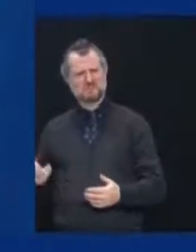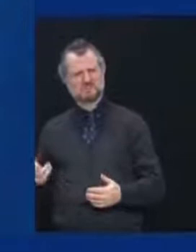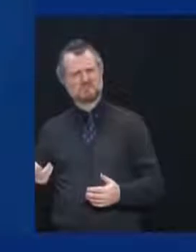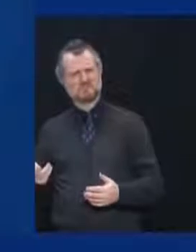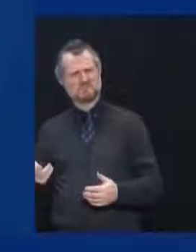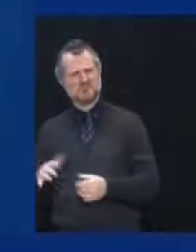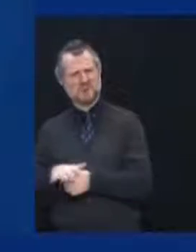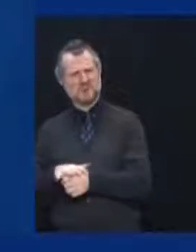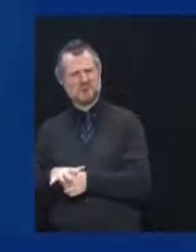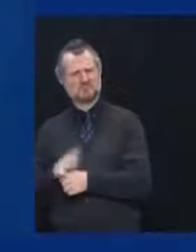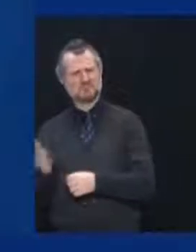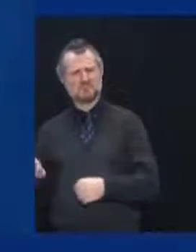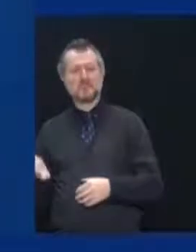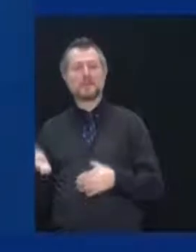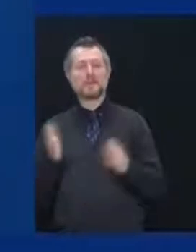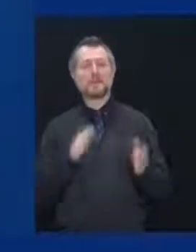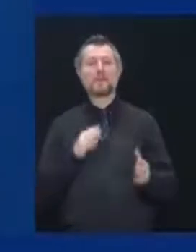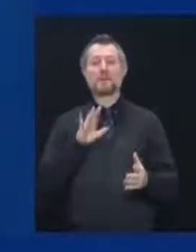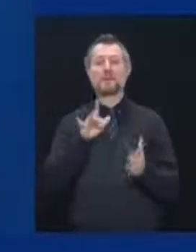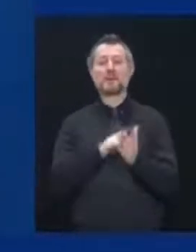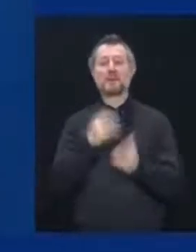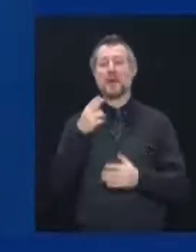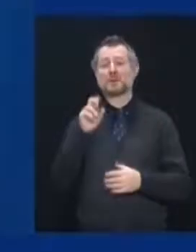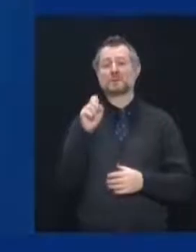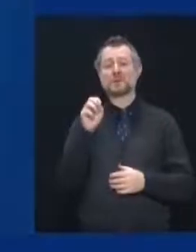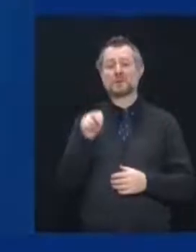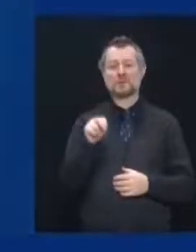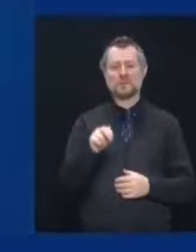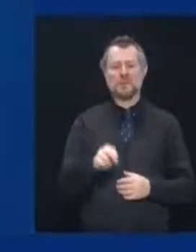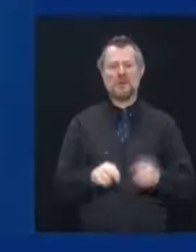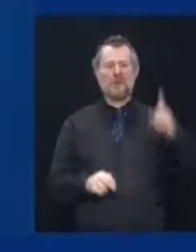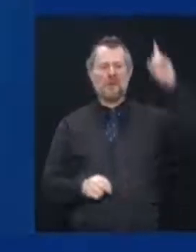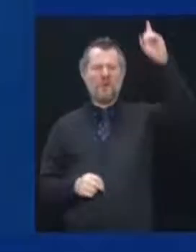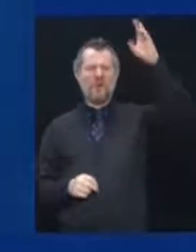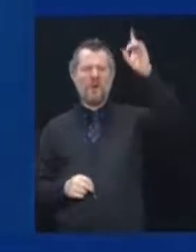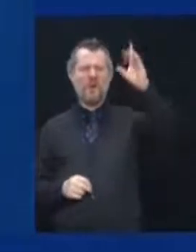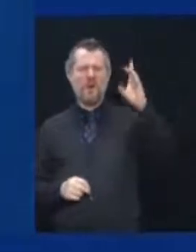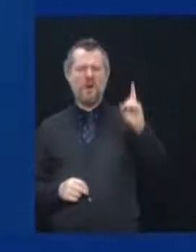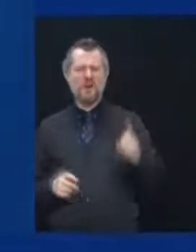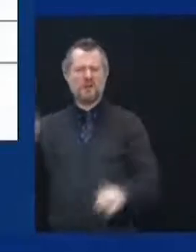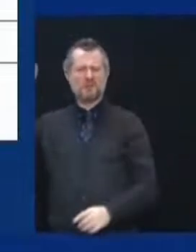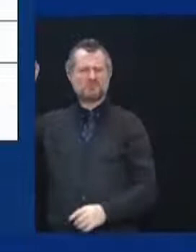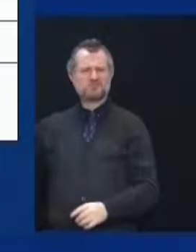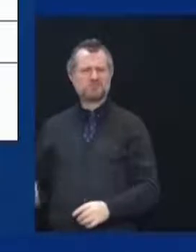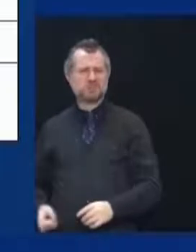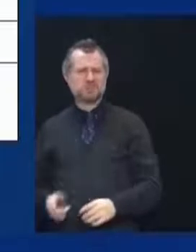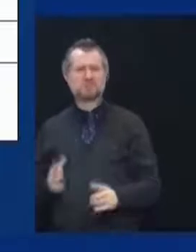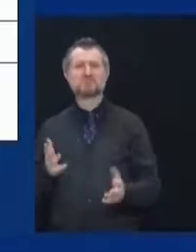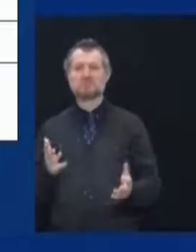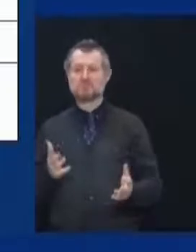area. Mid-Hudson, many at 100%. Kingston Family Health Center.